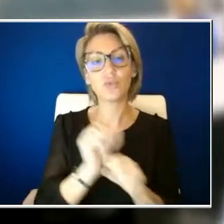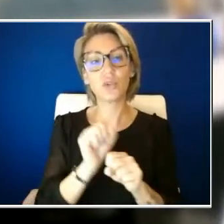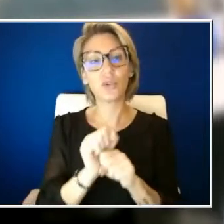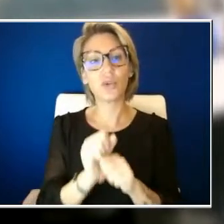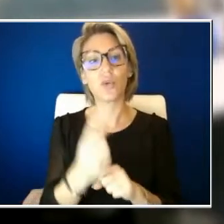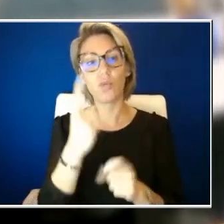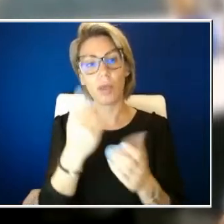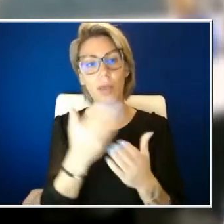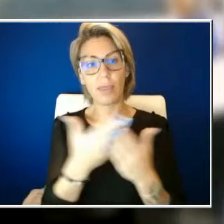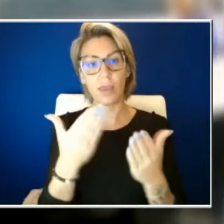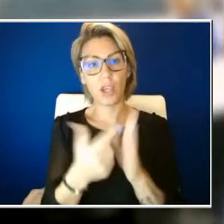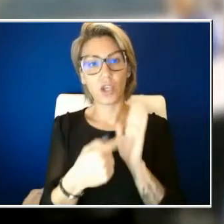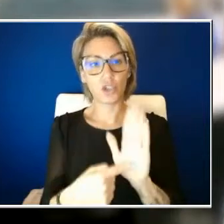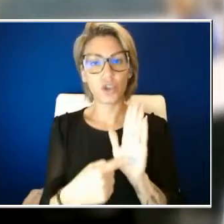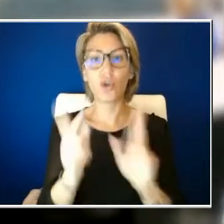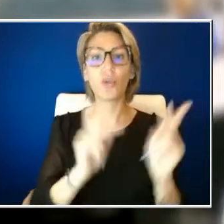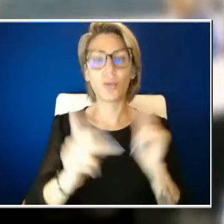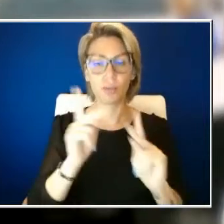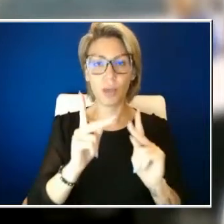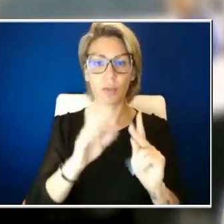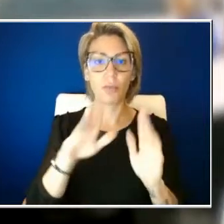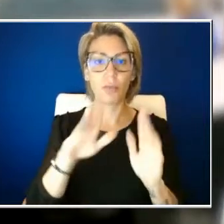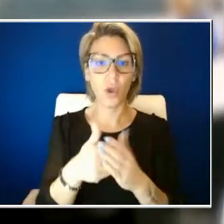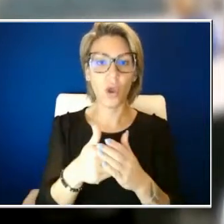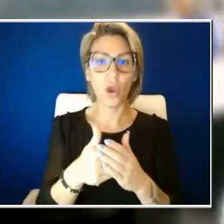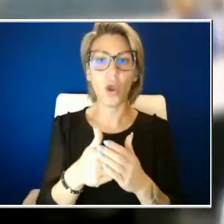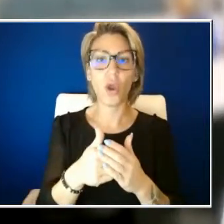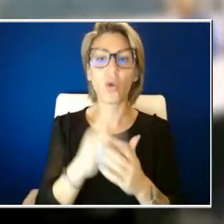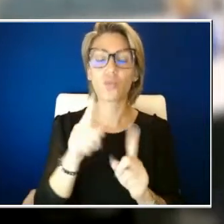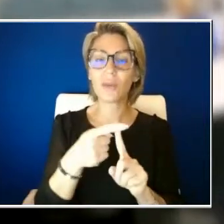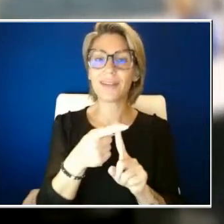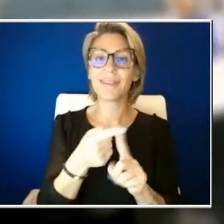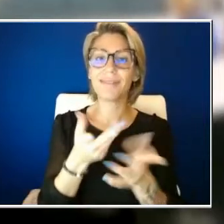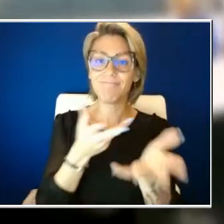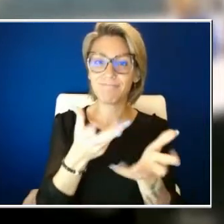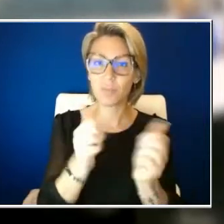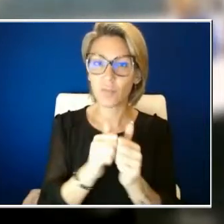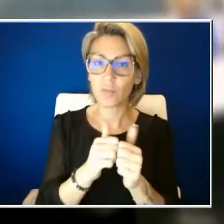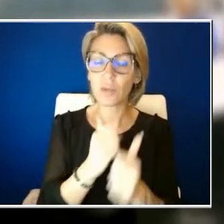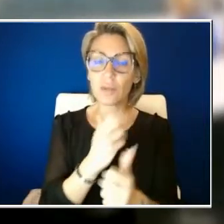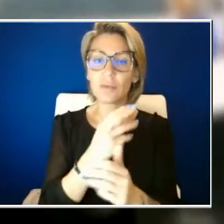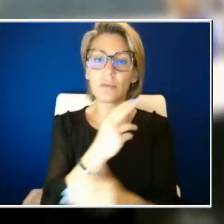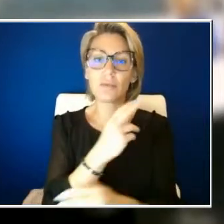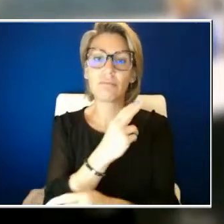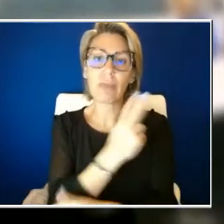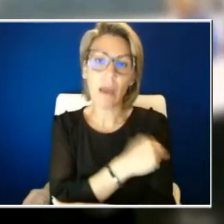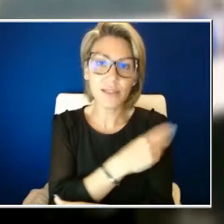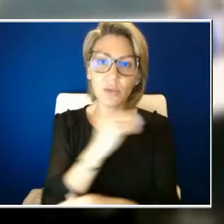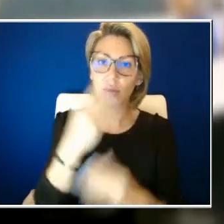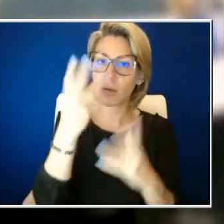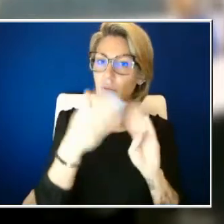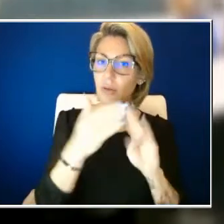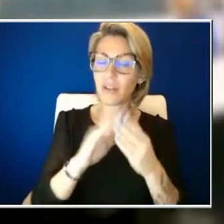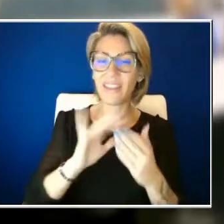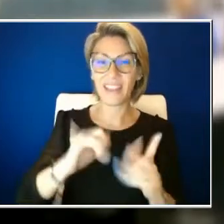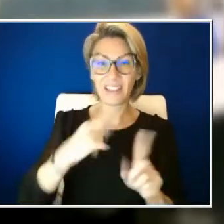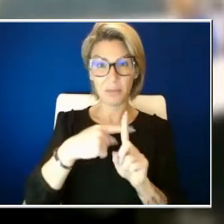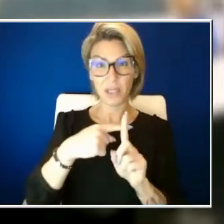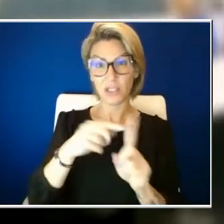show all the folks that I speak with in the hospital and in my communities is this is a positivity rate at Liberty